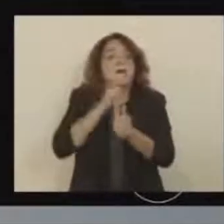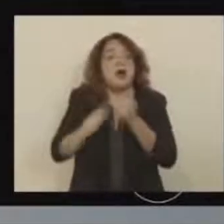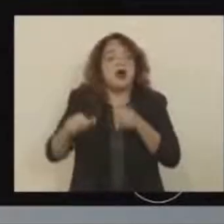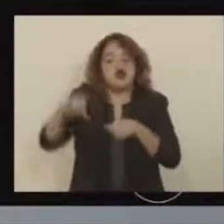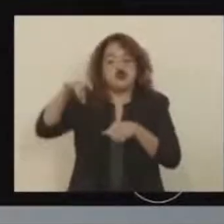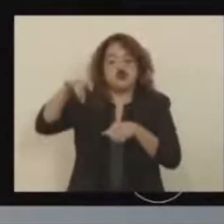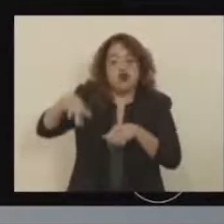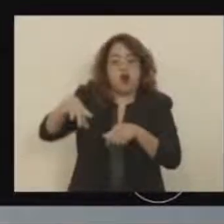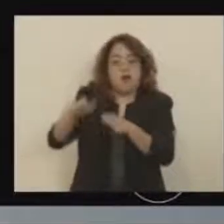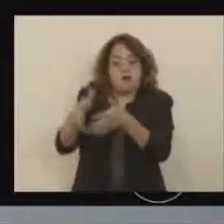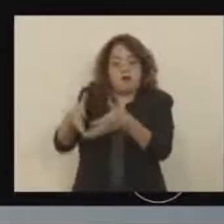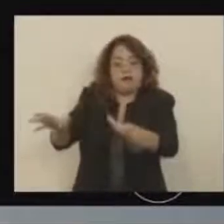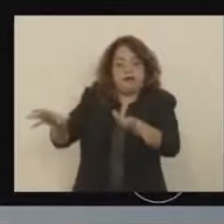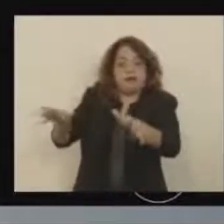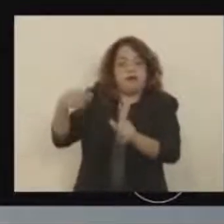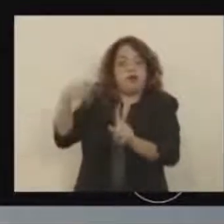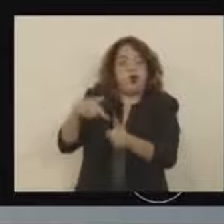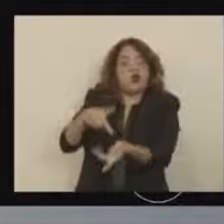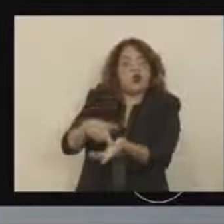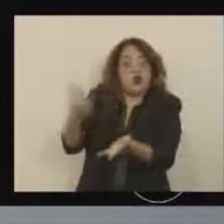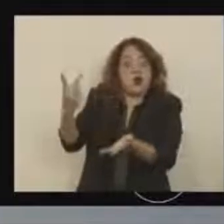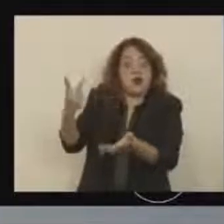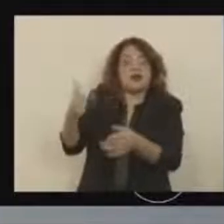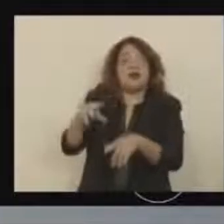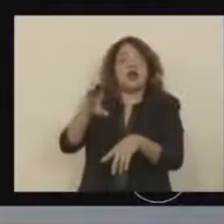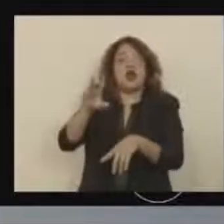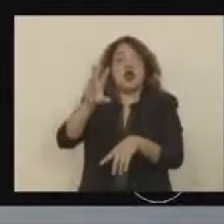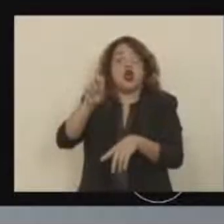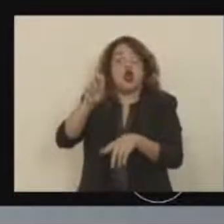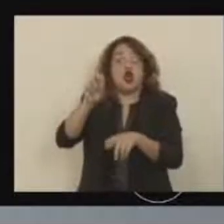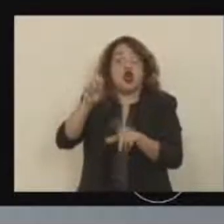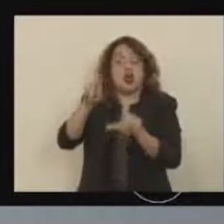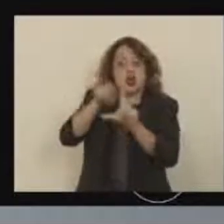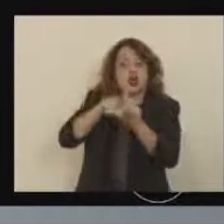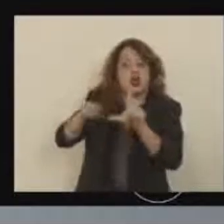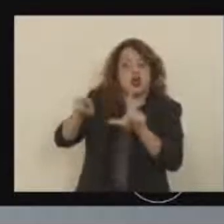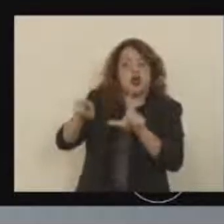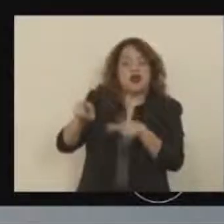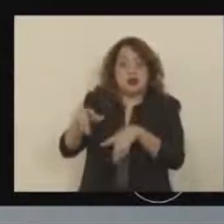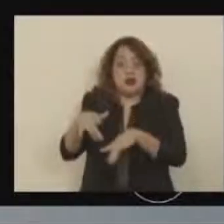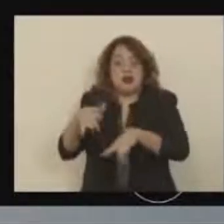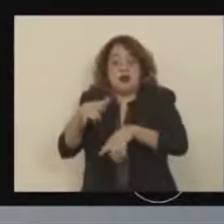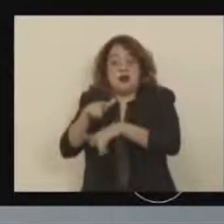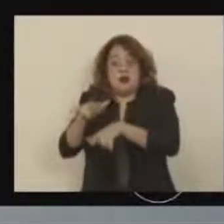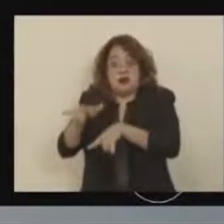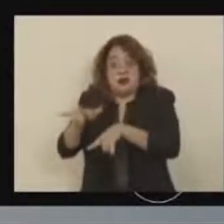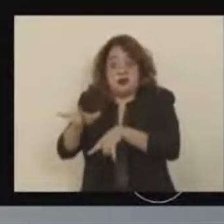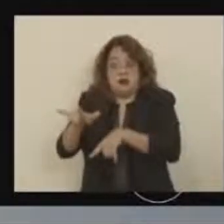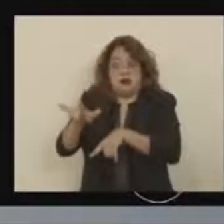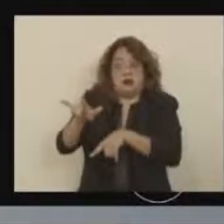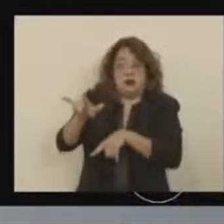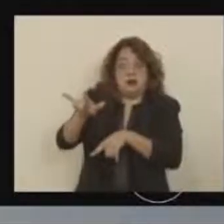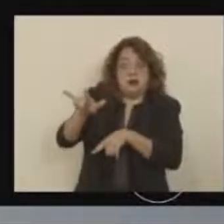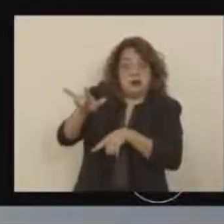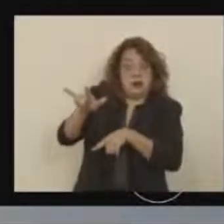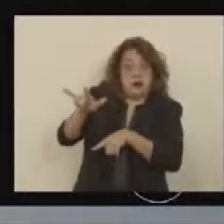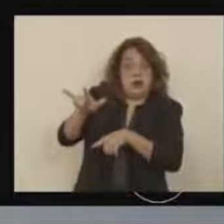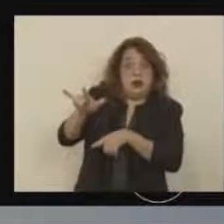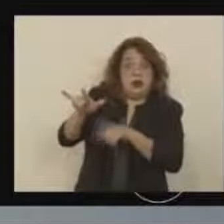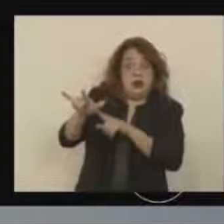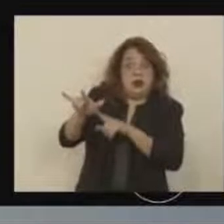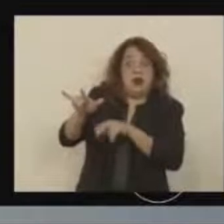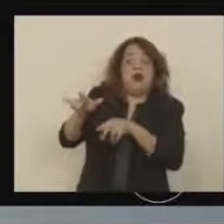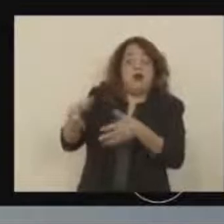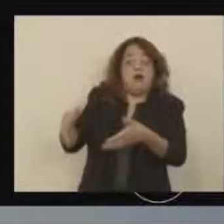a pretty sharp pitch angle, about 30 degrees, to point LauncherOne skyward before she manually releases the rocket. You'll know she's dropping the rocket